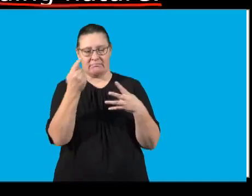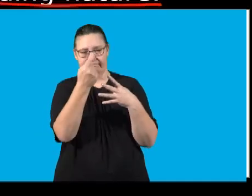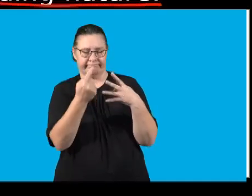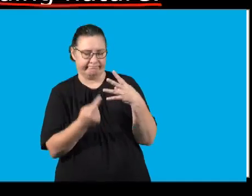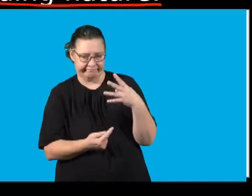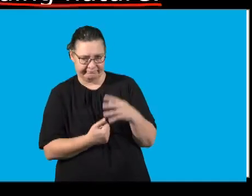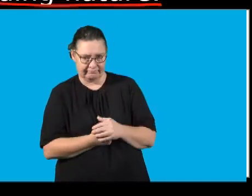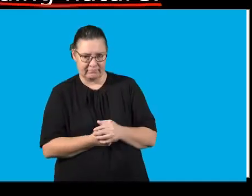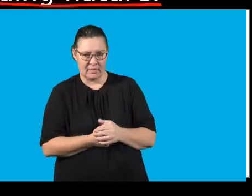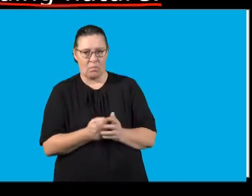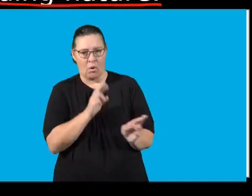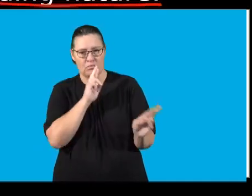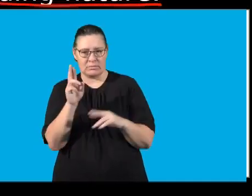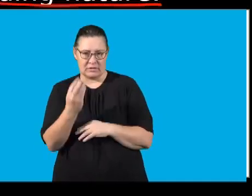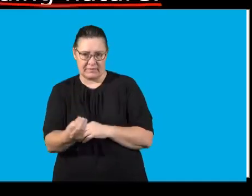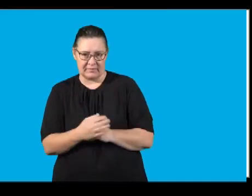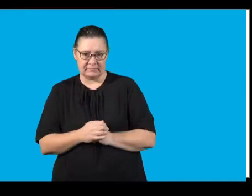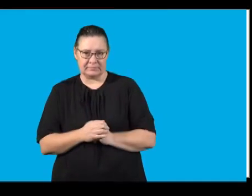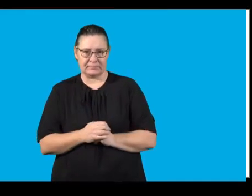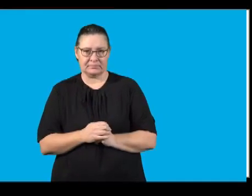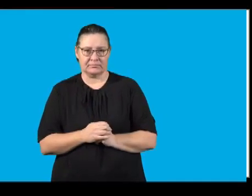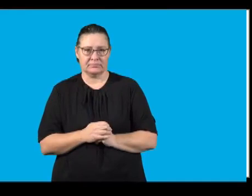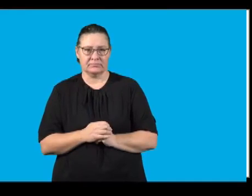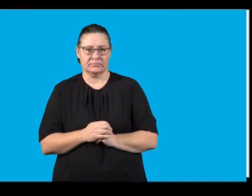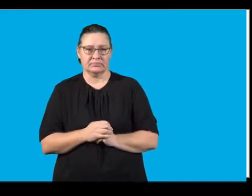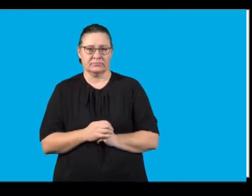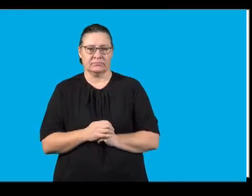those in your response. Okay.